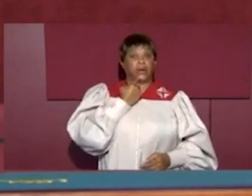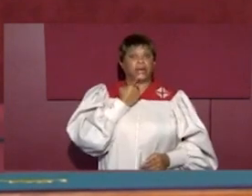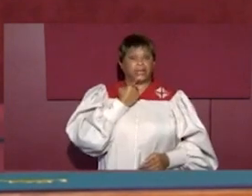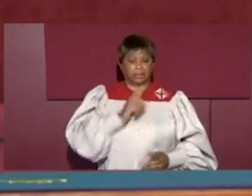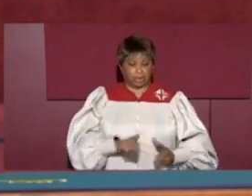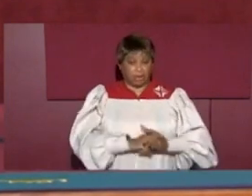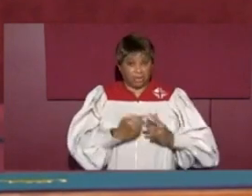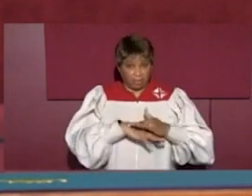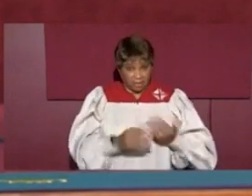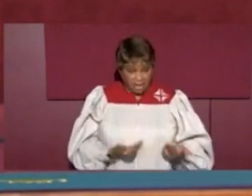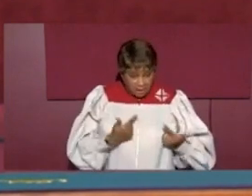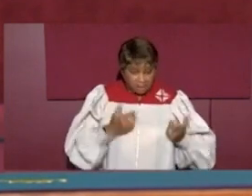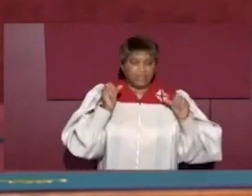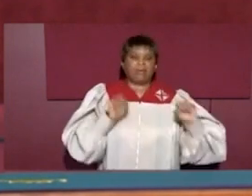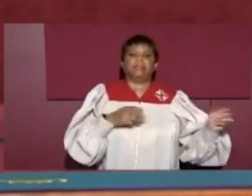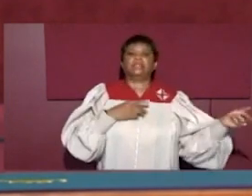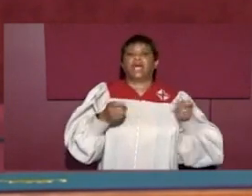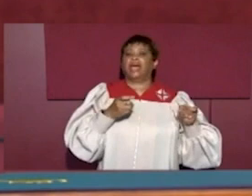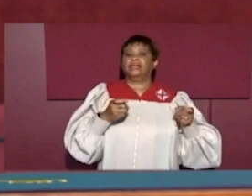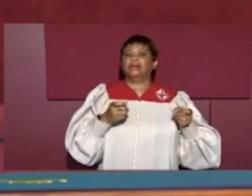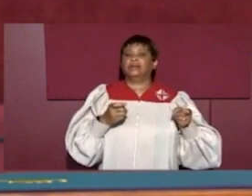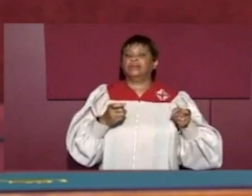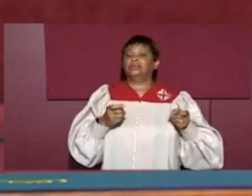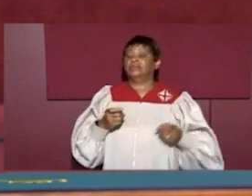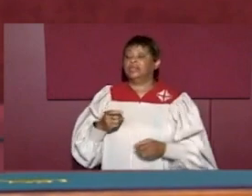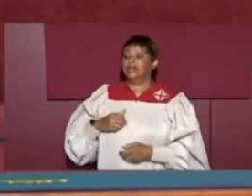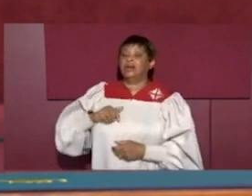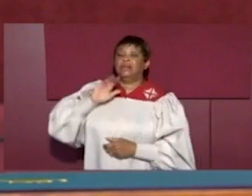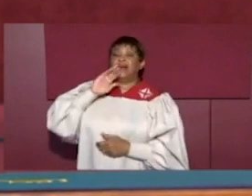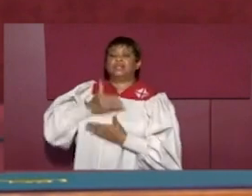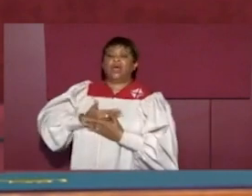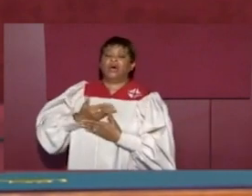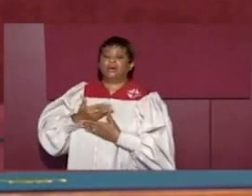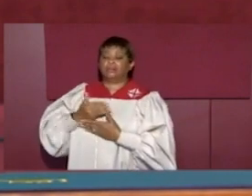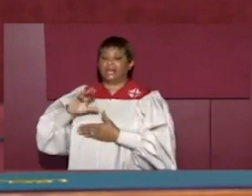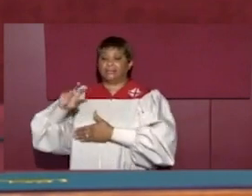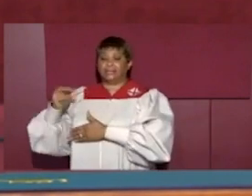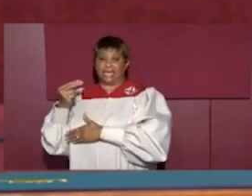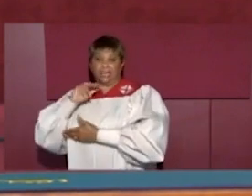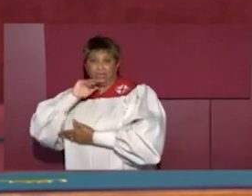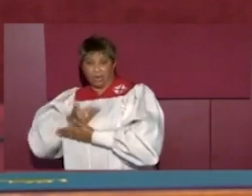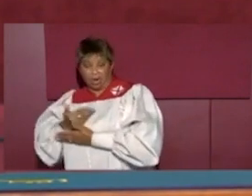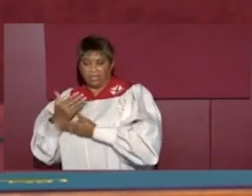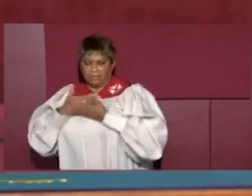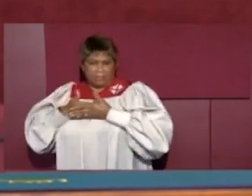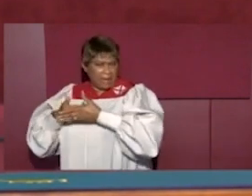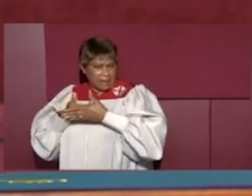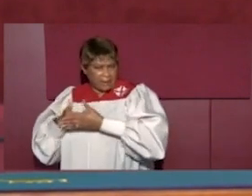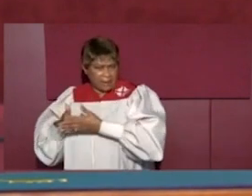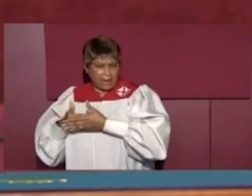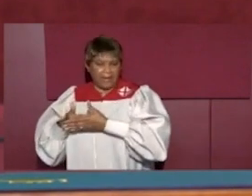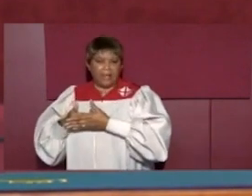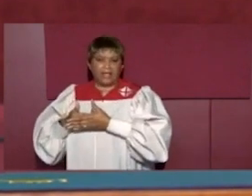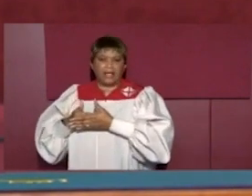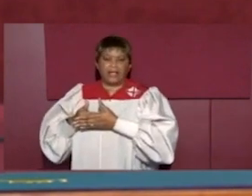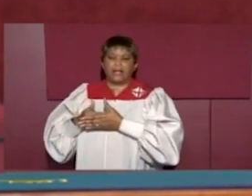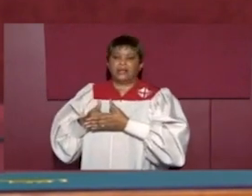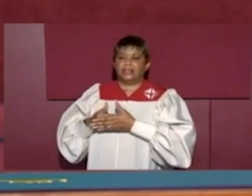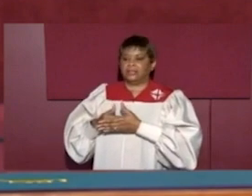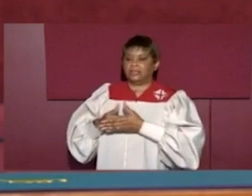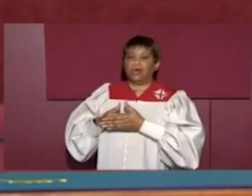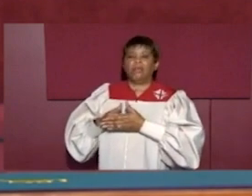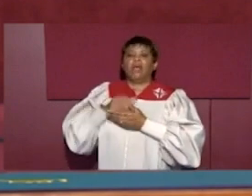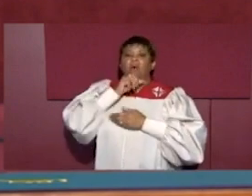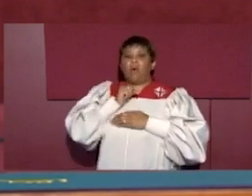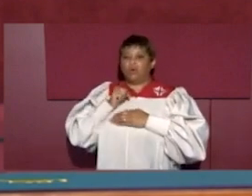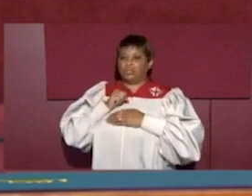it. And my daughter, she's so cute. When we had our second child, and she was just a baby, she was in the car seat next to her.